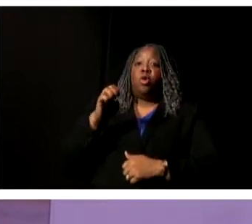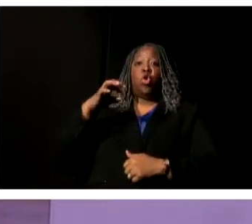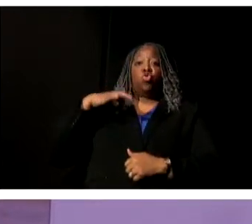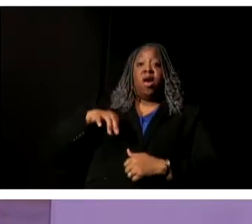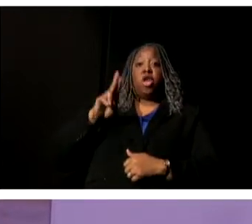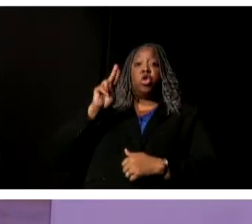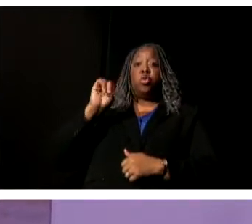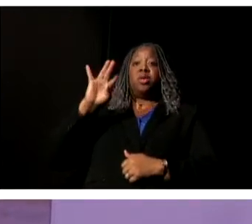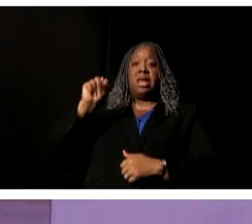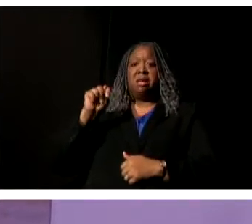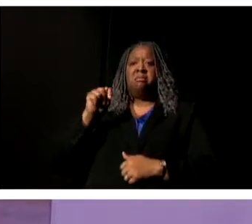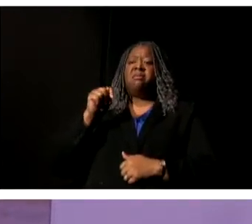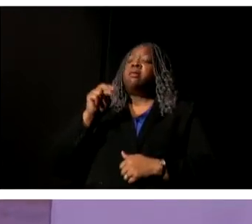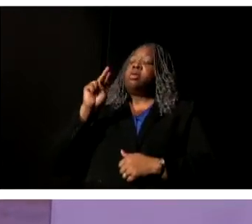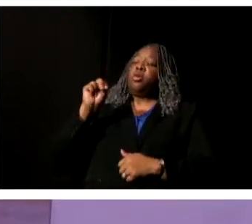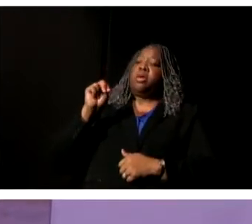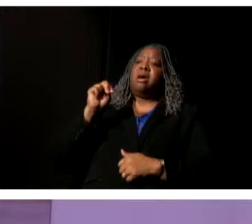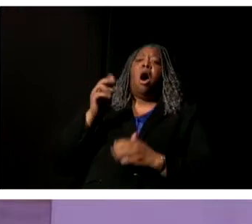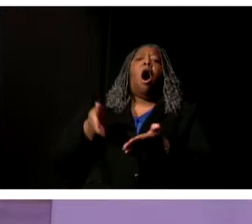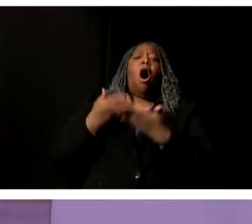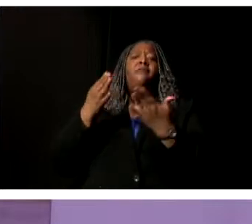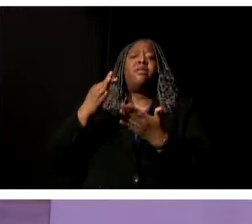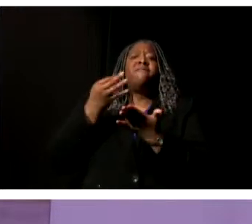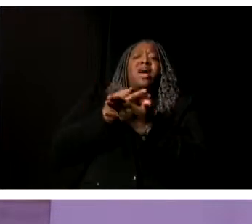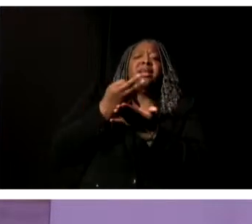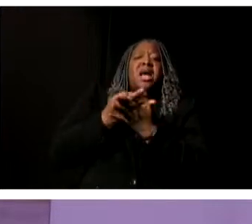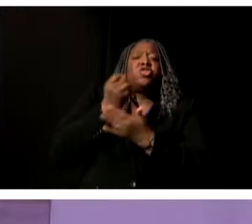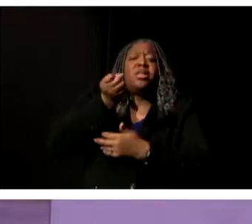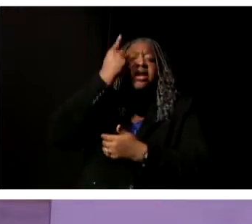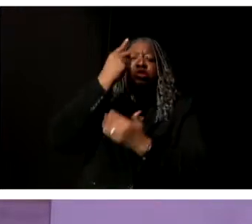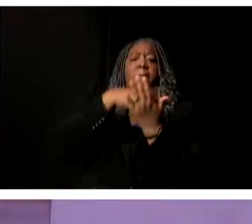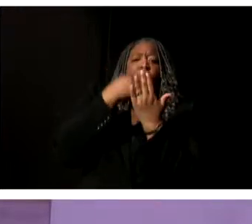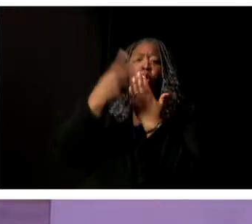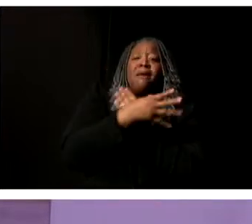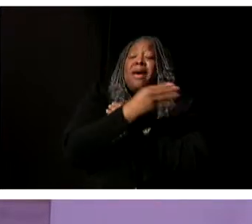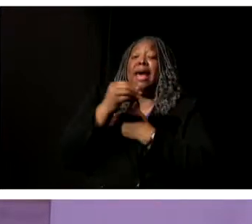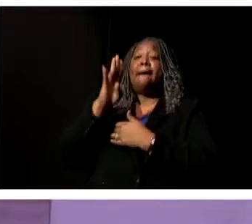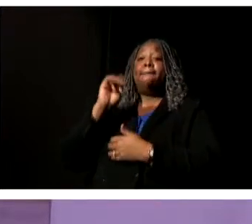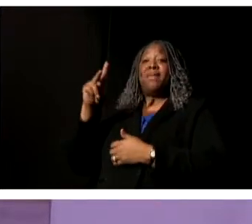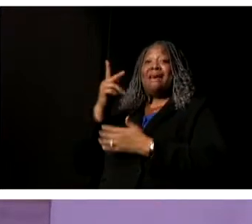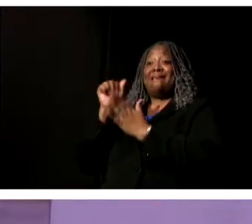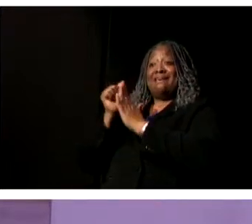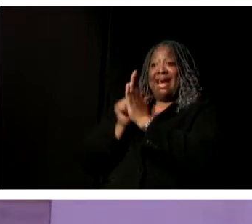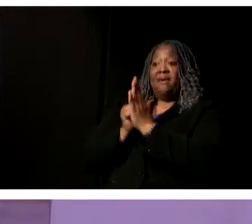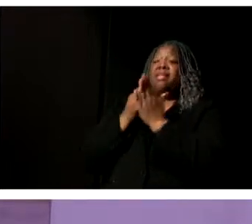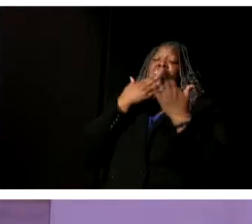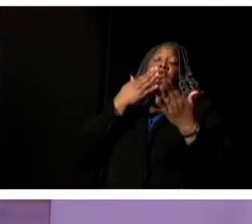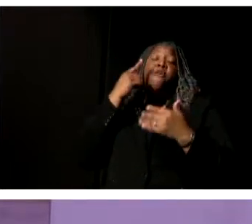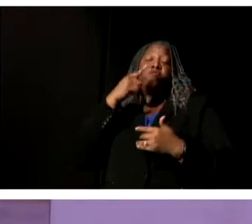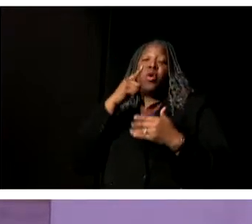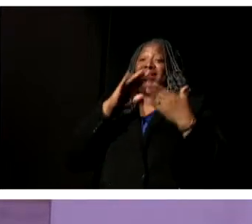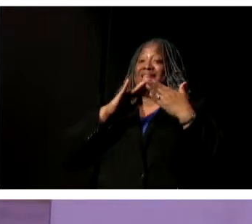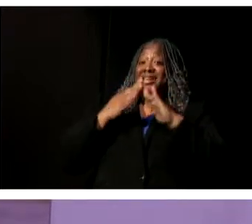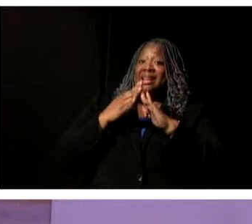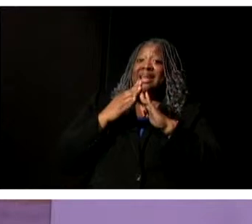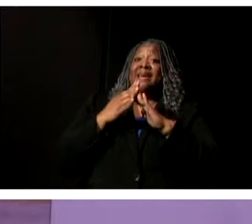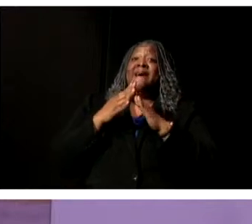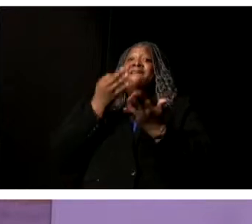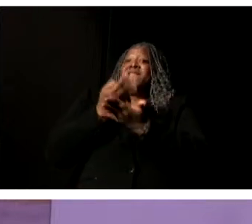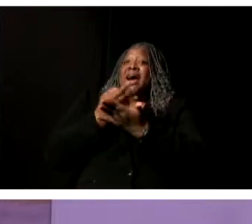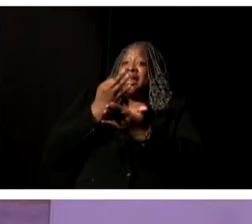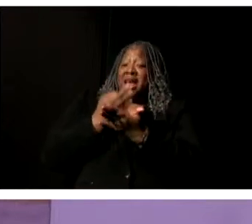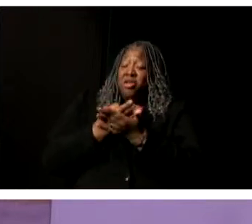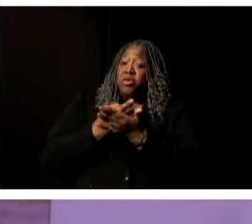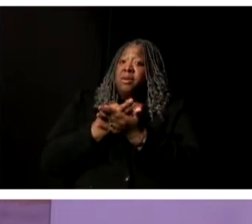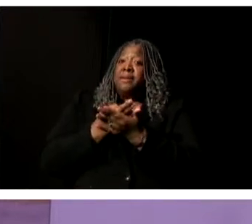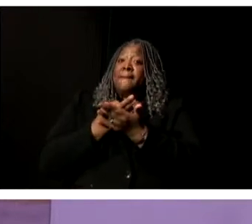financial literacy programs and bank savings accounts, thanks to a grant from the Cities for Financial Empowerment Fund. Thank you, Hope